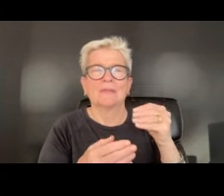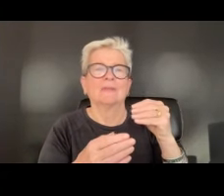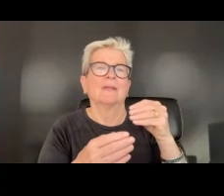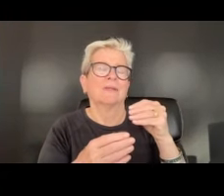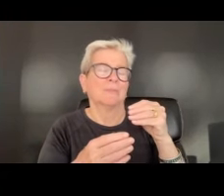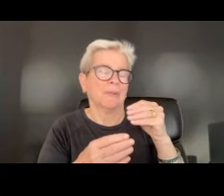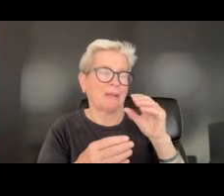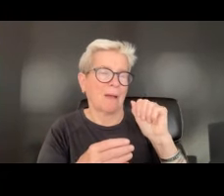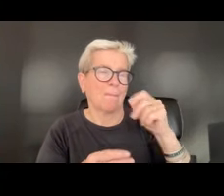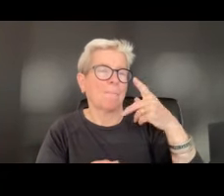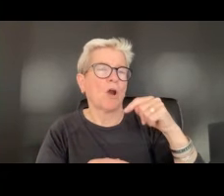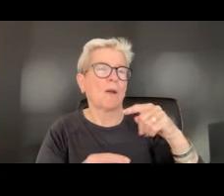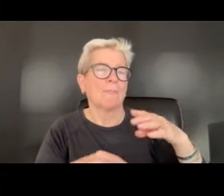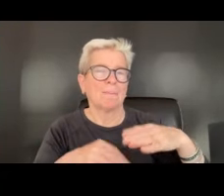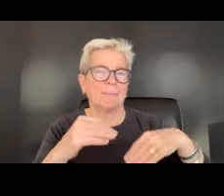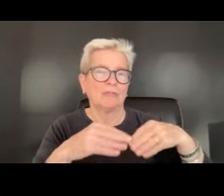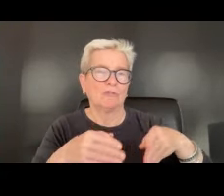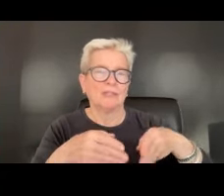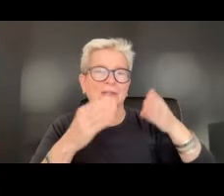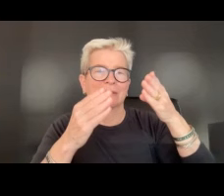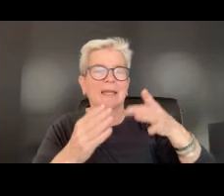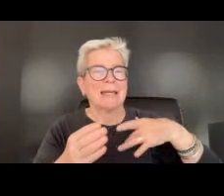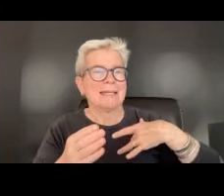and those have been primarily rental options.